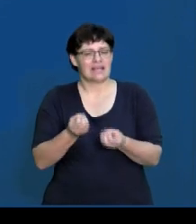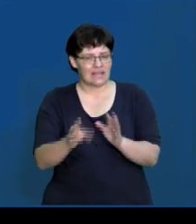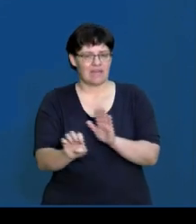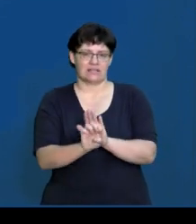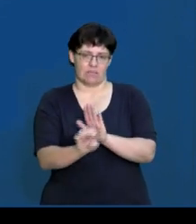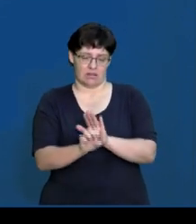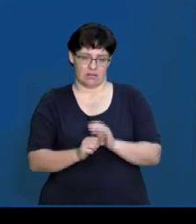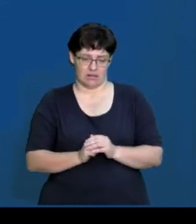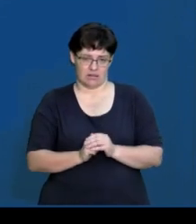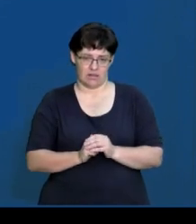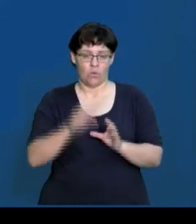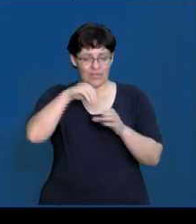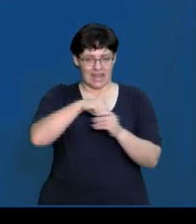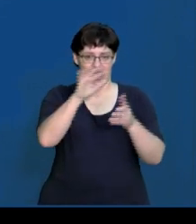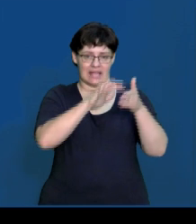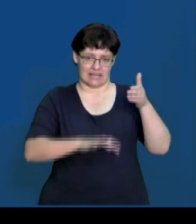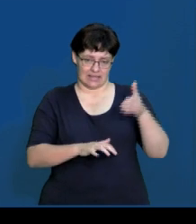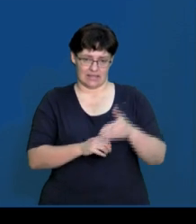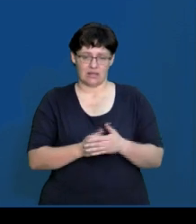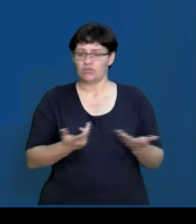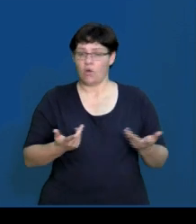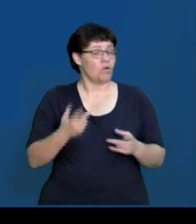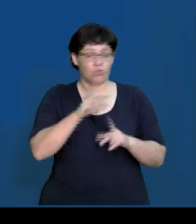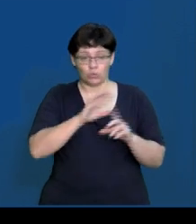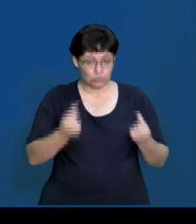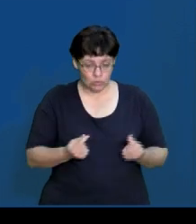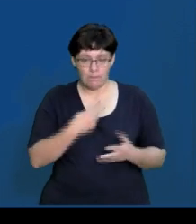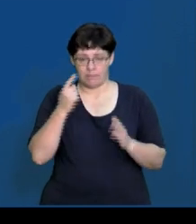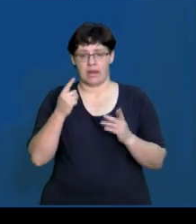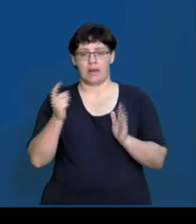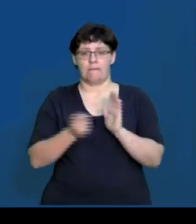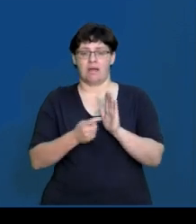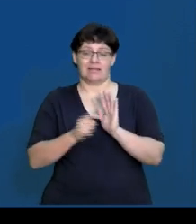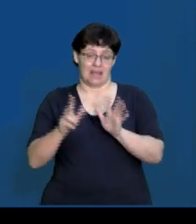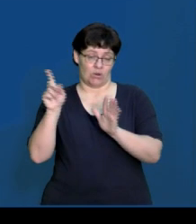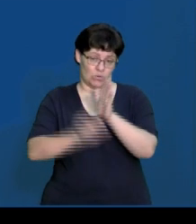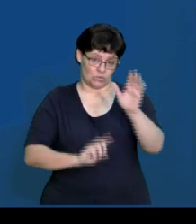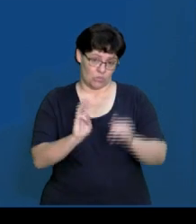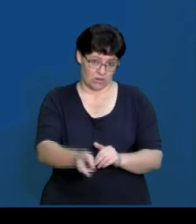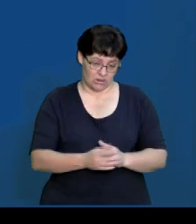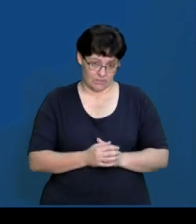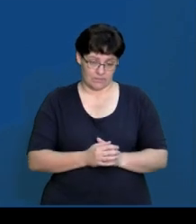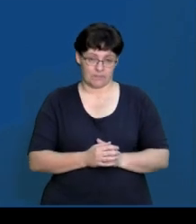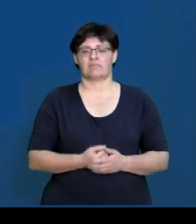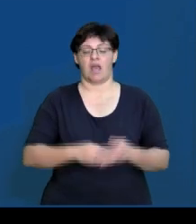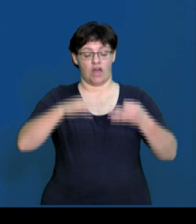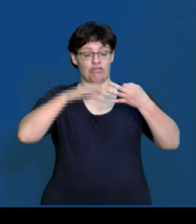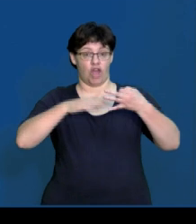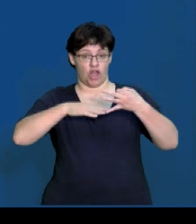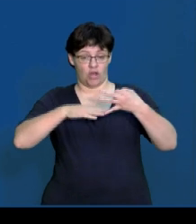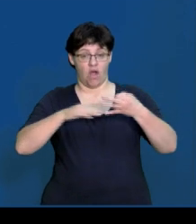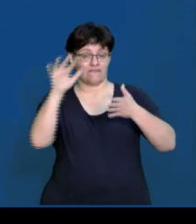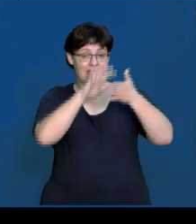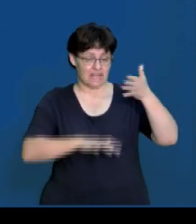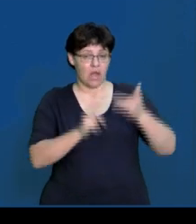always give examples in your essay there, as if you don't, you will lose the 8 marks there. Then we move on. The